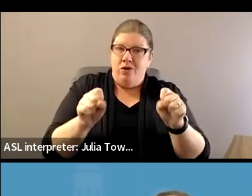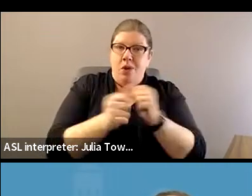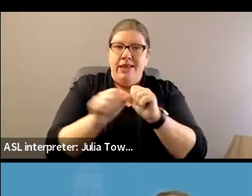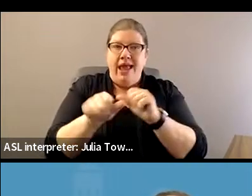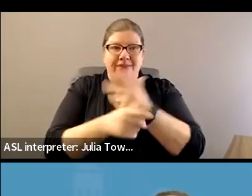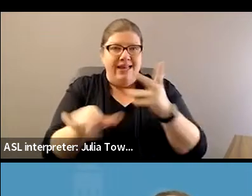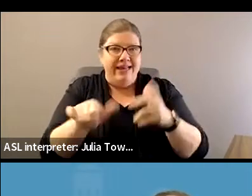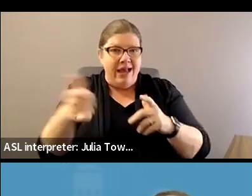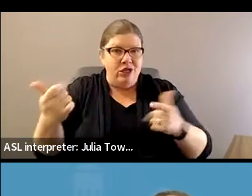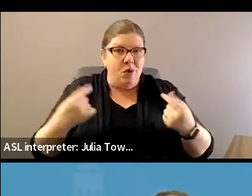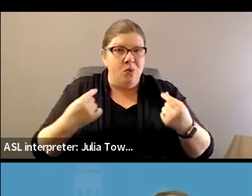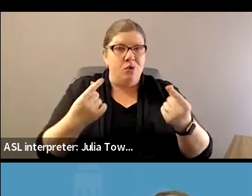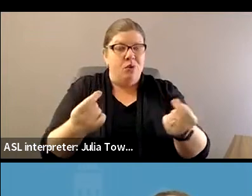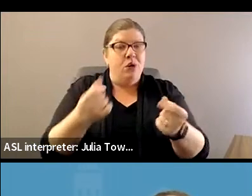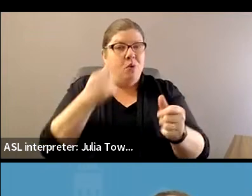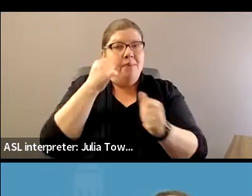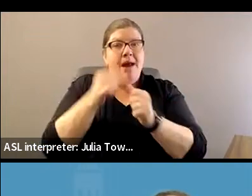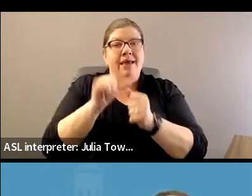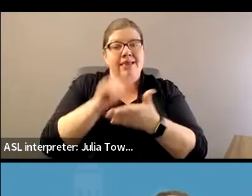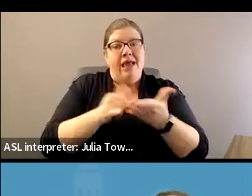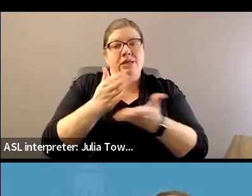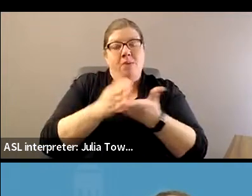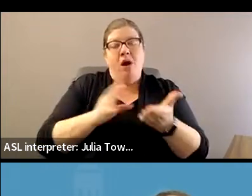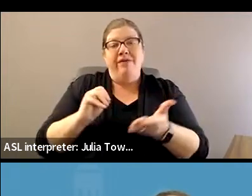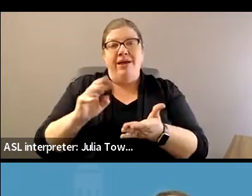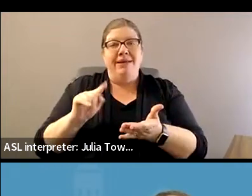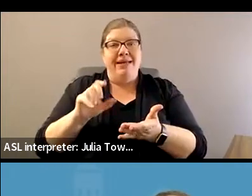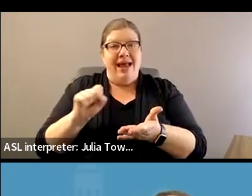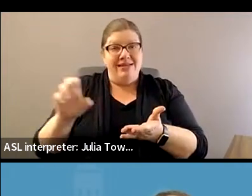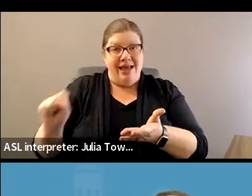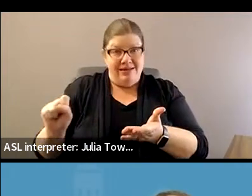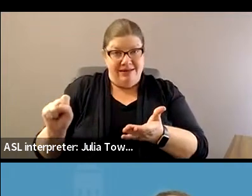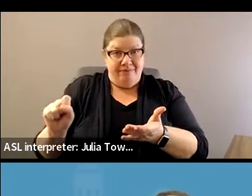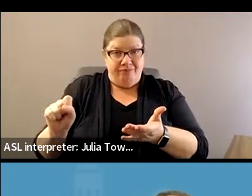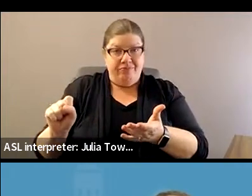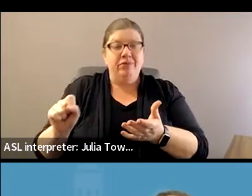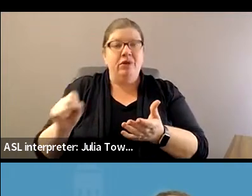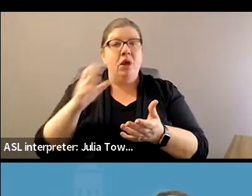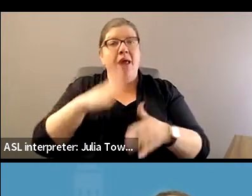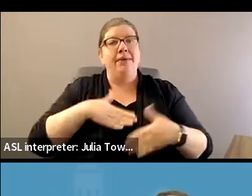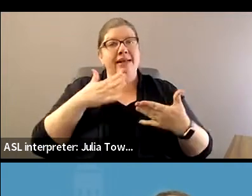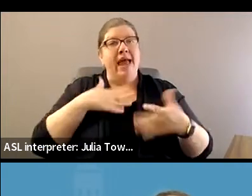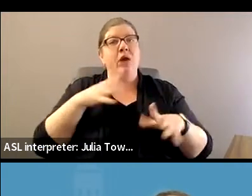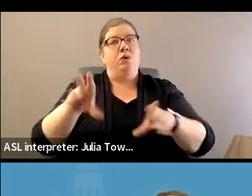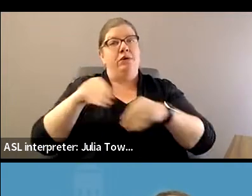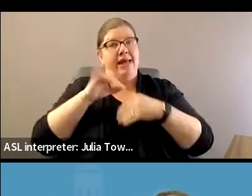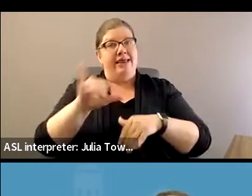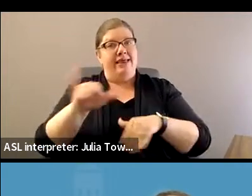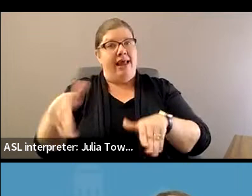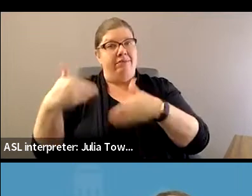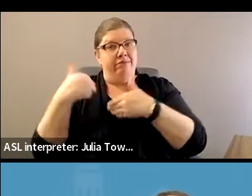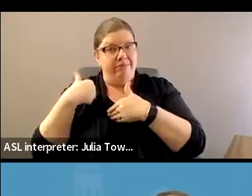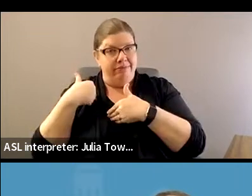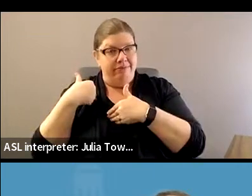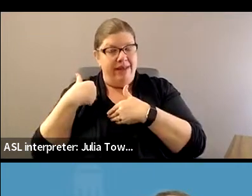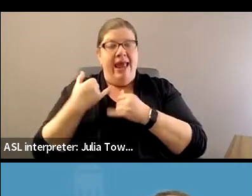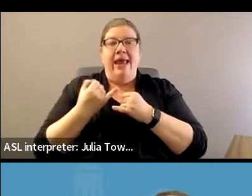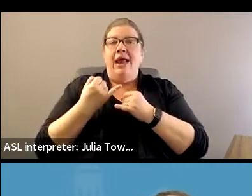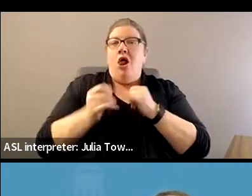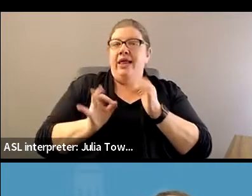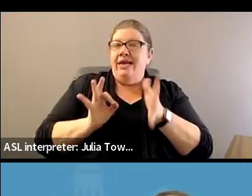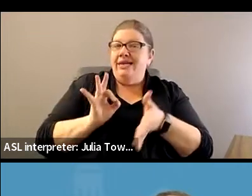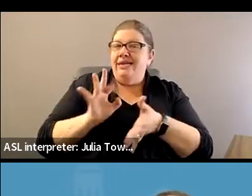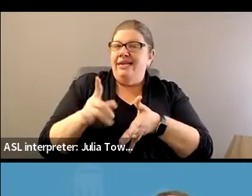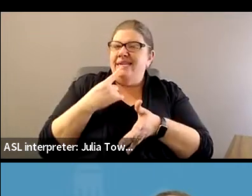we're always reminded, that's a part of MTSS. And I'm really glad that we're taking it on. And I'll end with this just to say